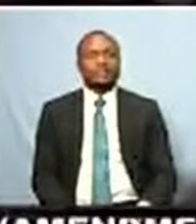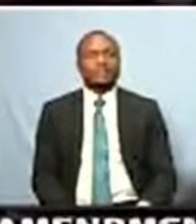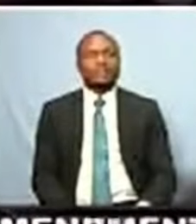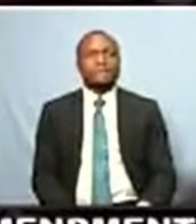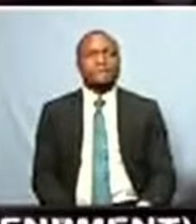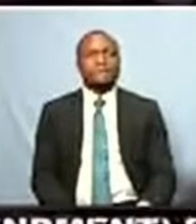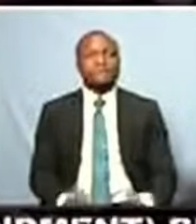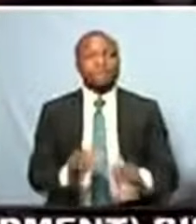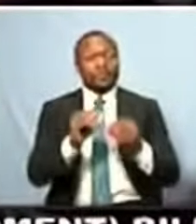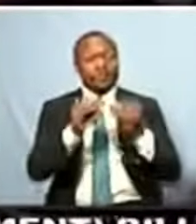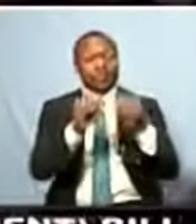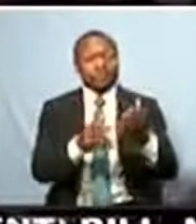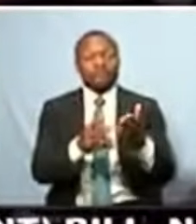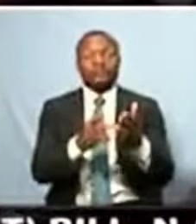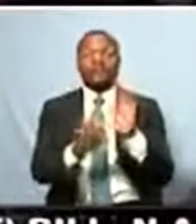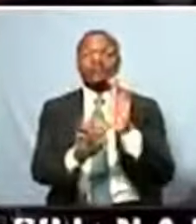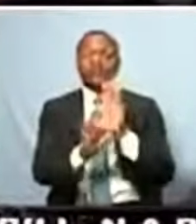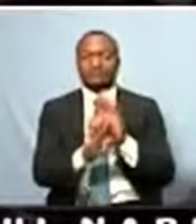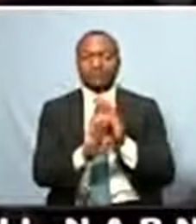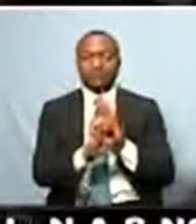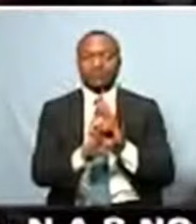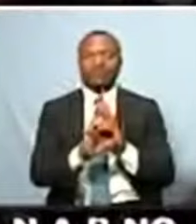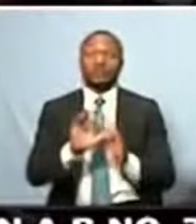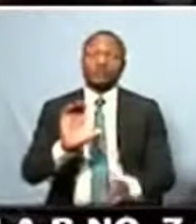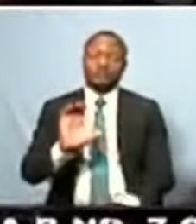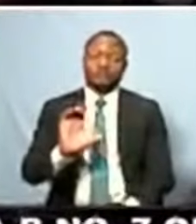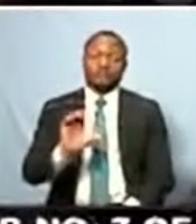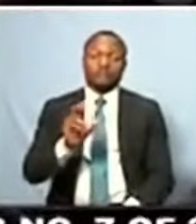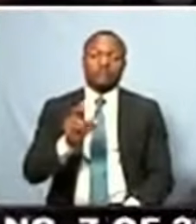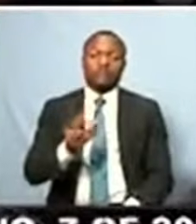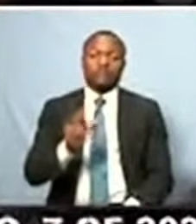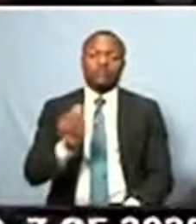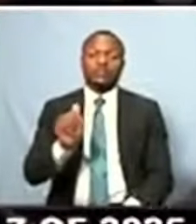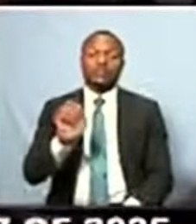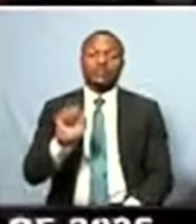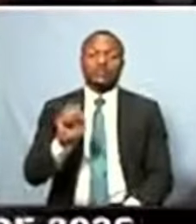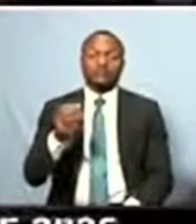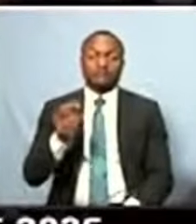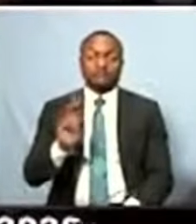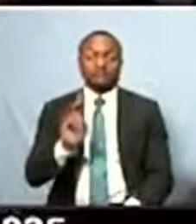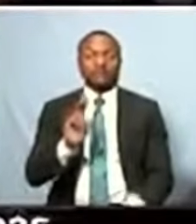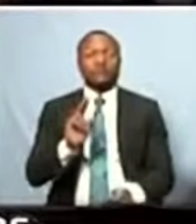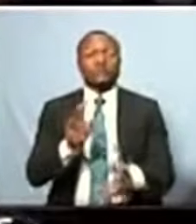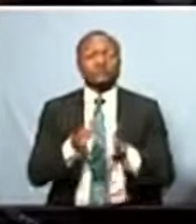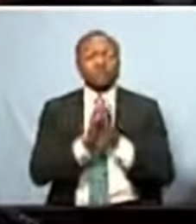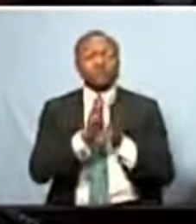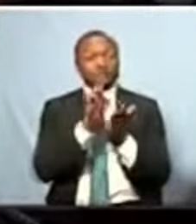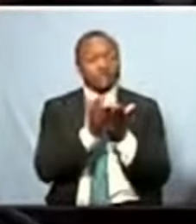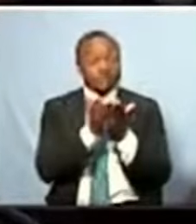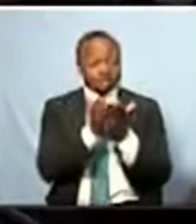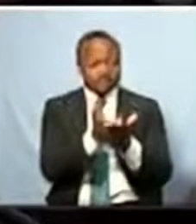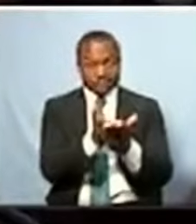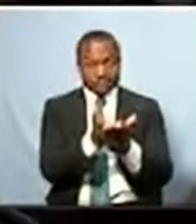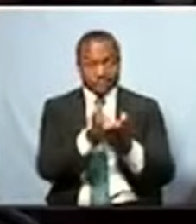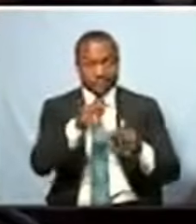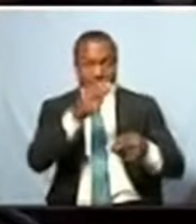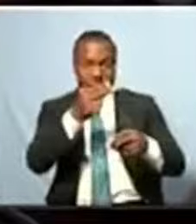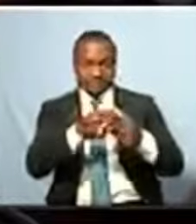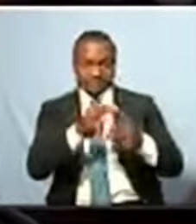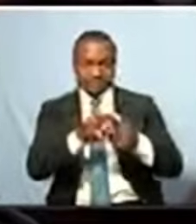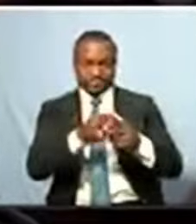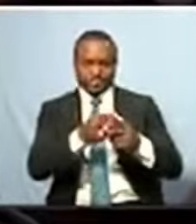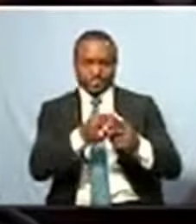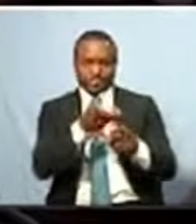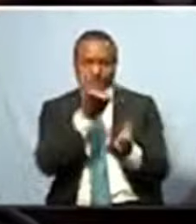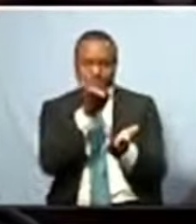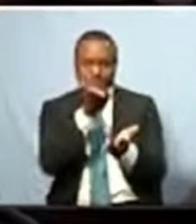Especially, I'll give an example of Chasefo. They were asked to submit the names of proposed polling stations.